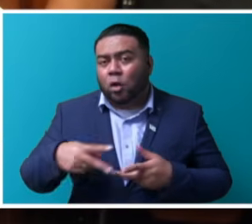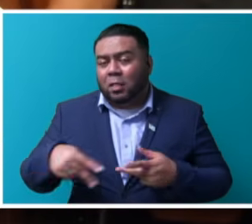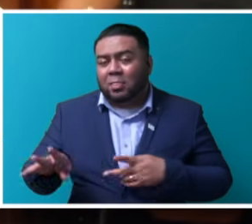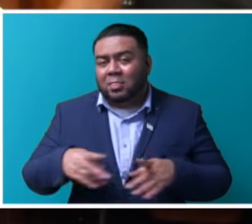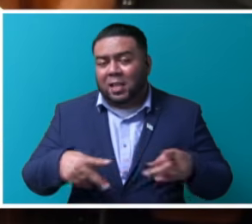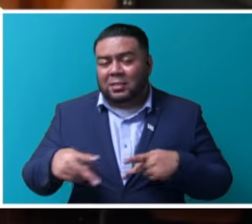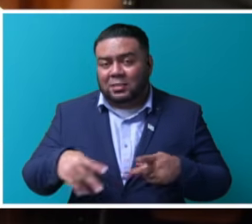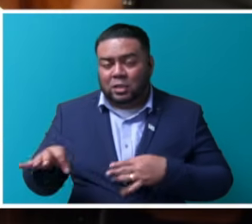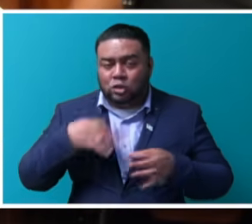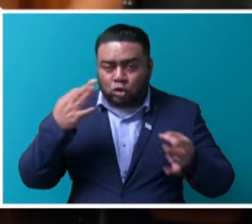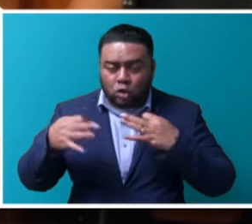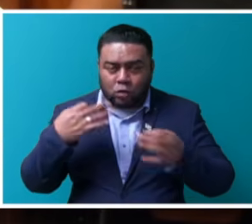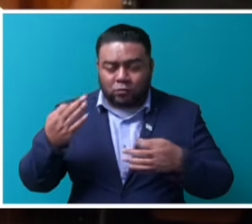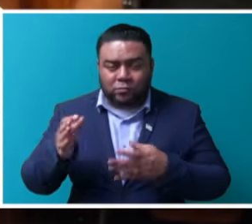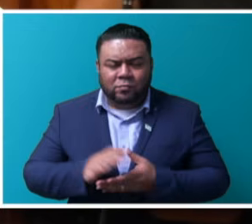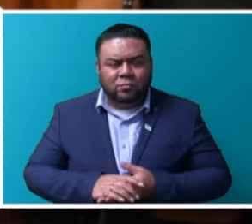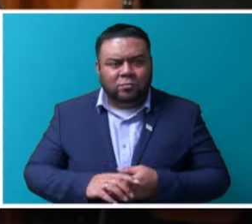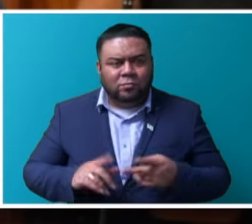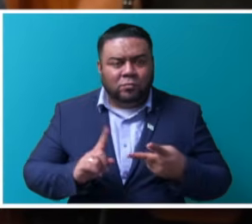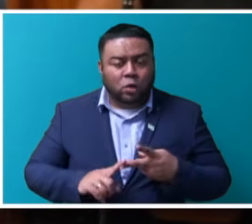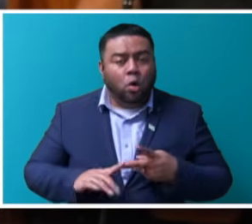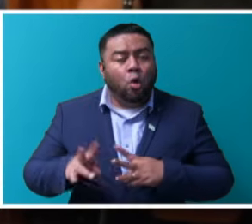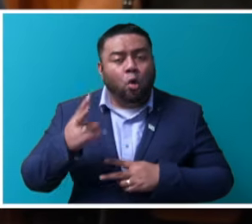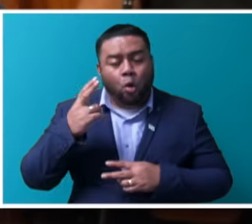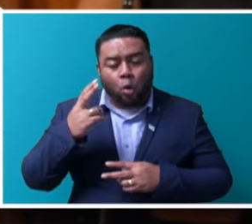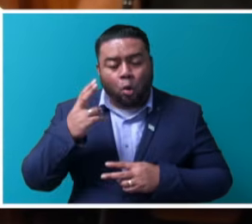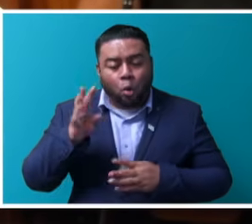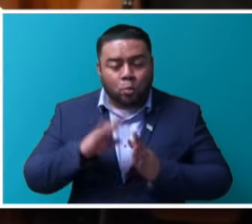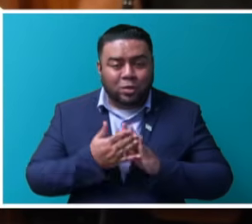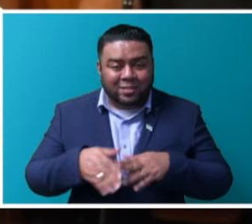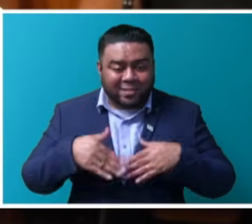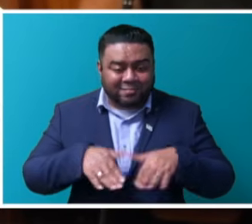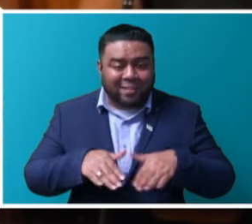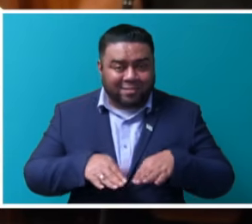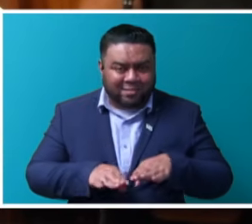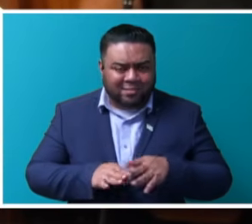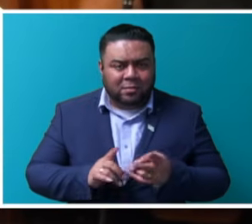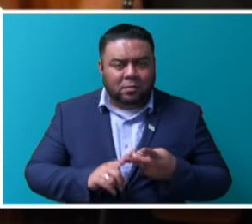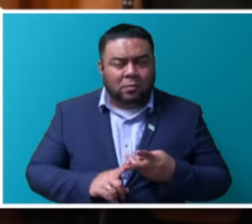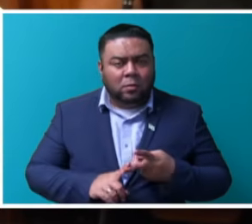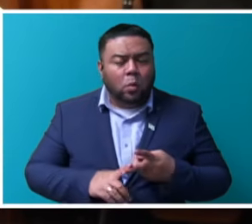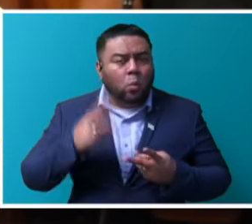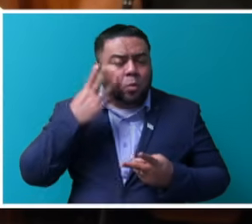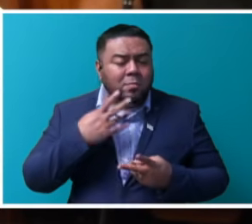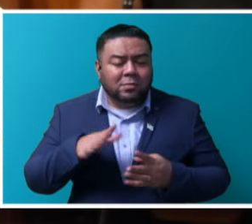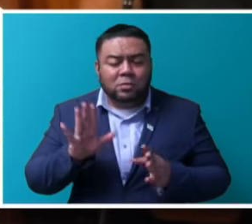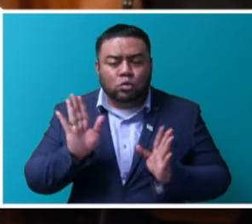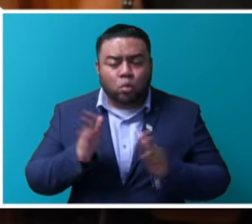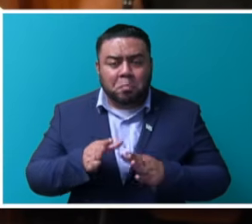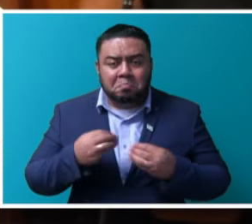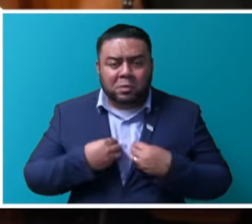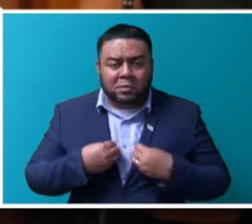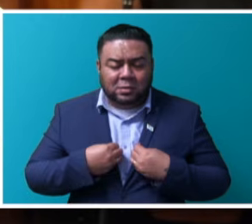song for the entertainment industry. Community tailoring with 300 scholarship grants. Women small business operations with